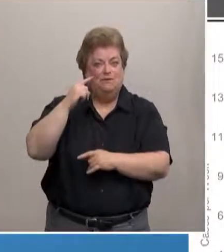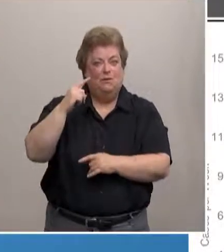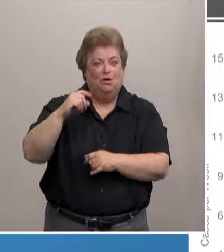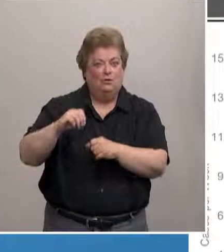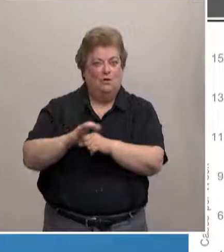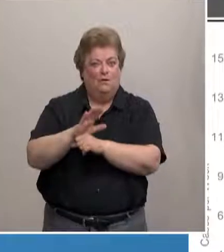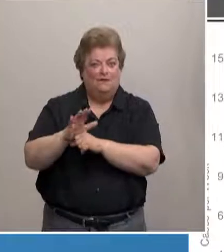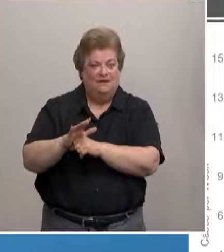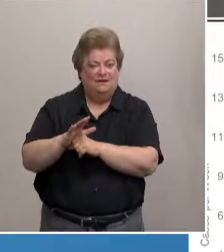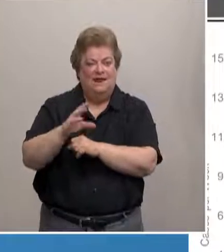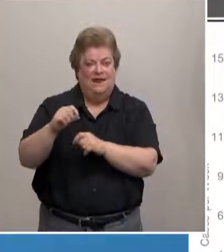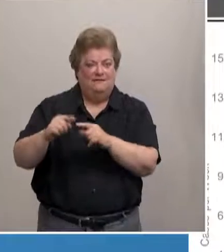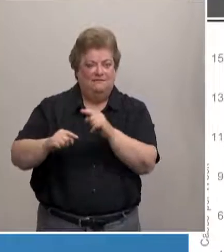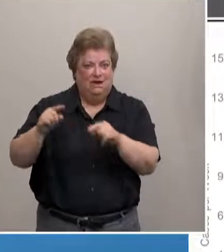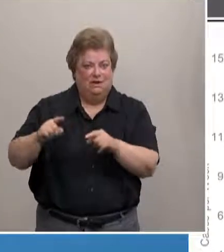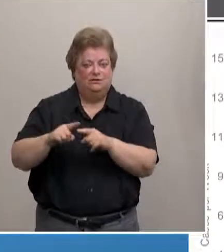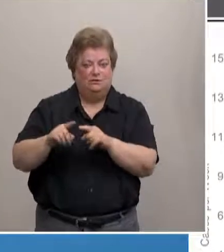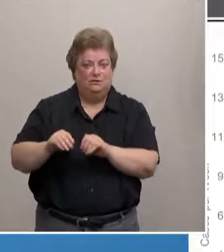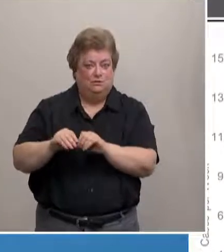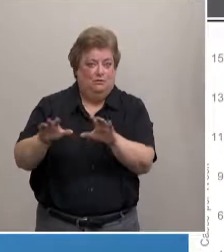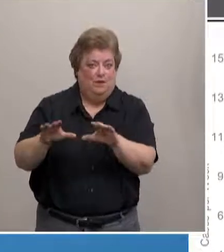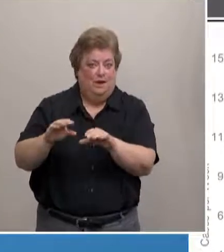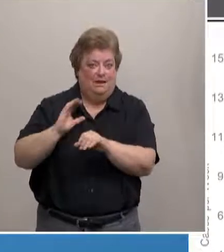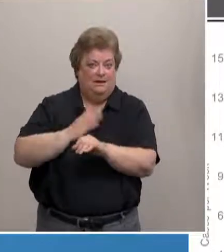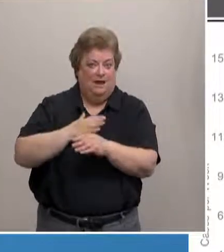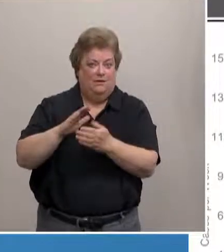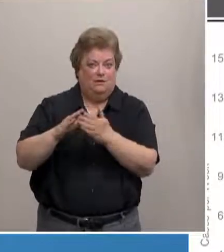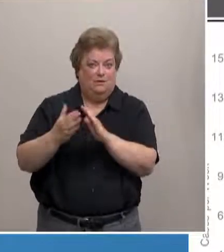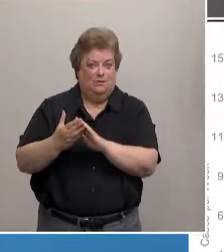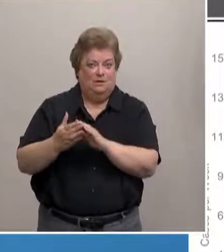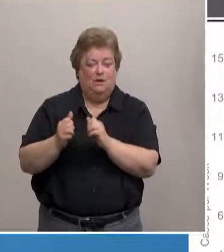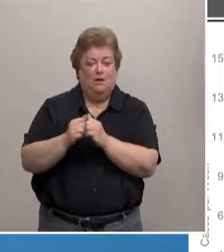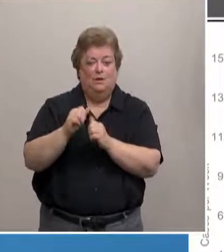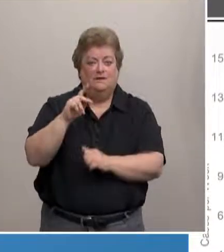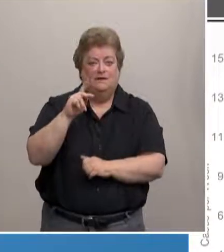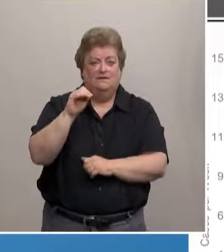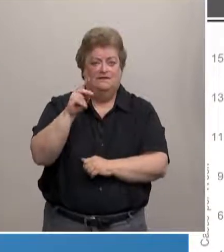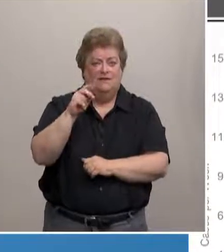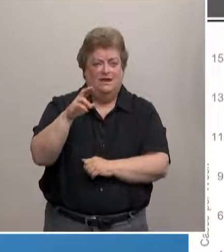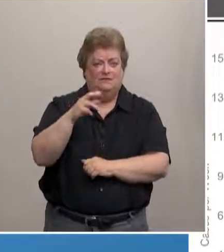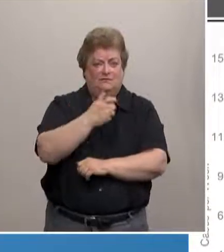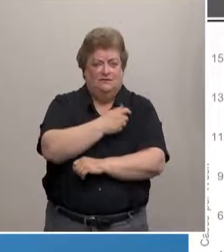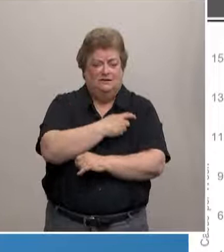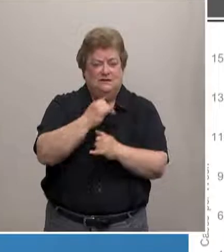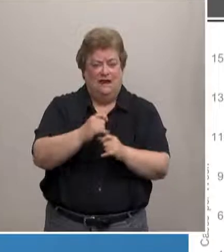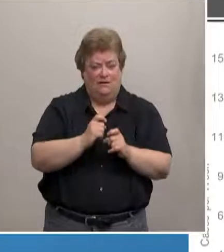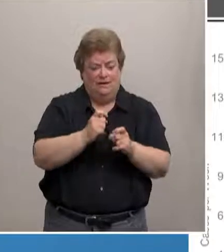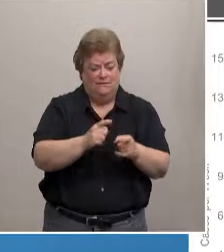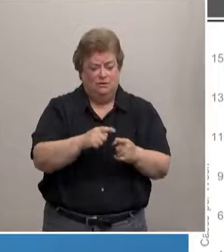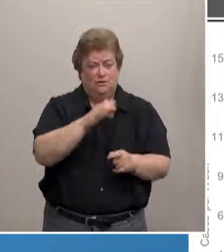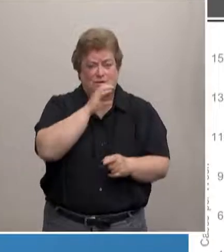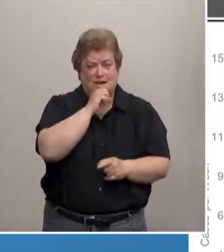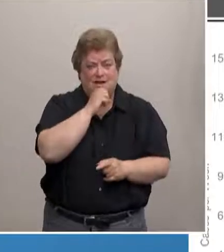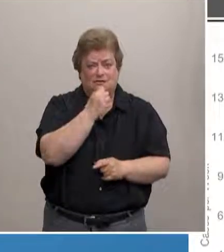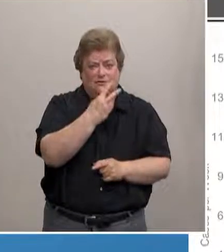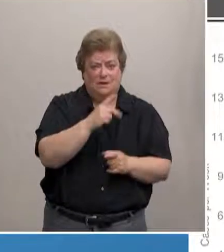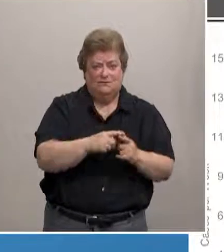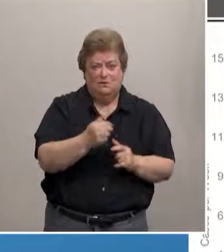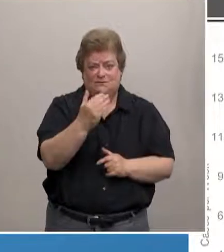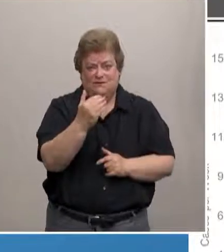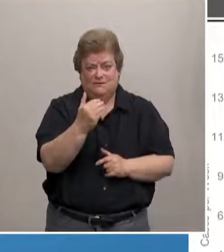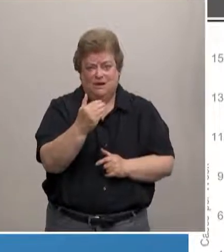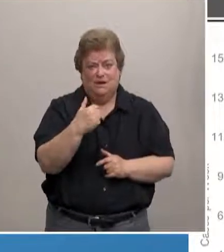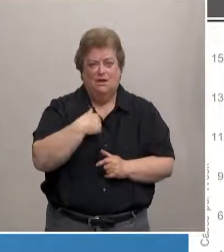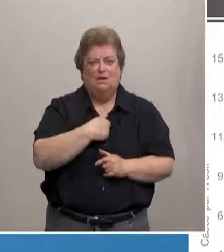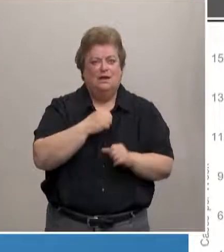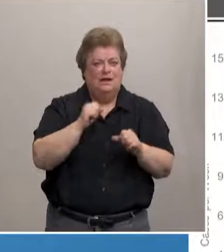variants will have to spread in our community. And with the Pfizer vaccine now being given to 12 to 15-year-olds, we will